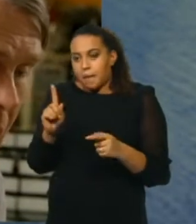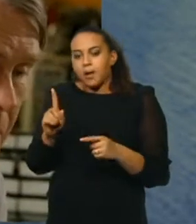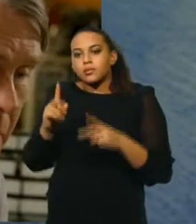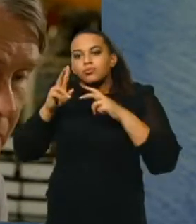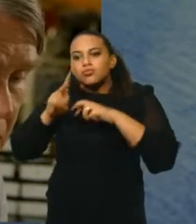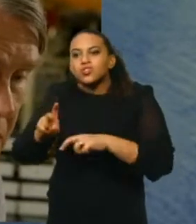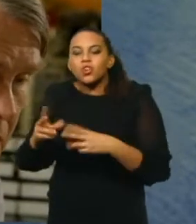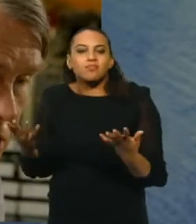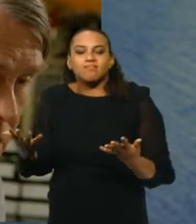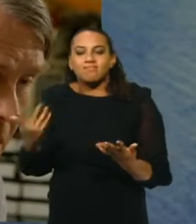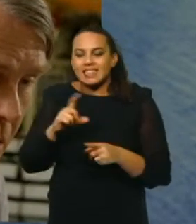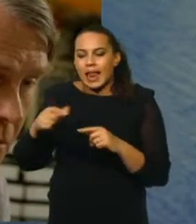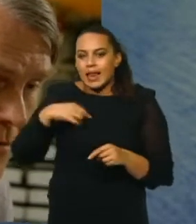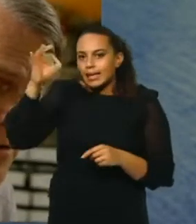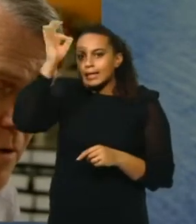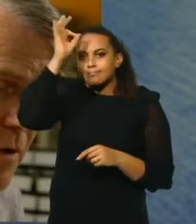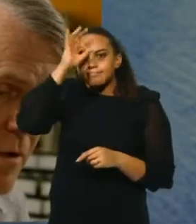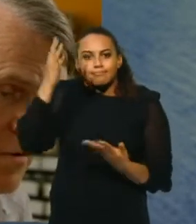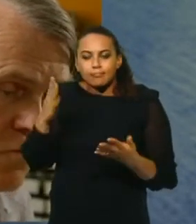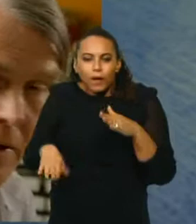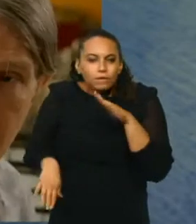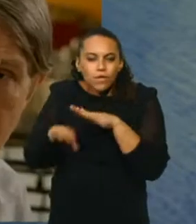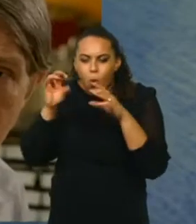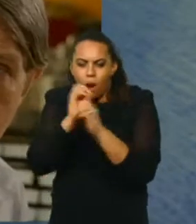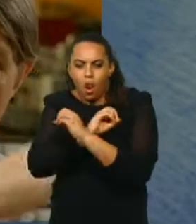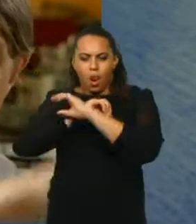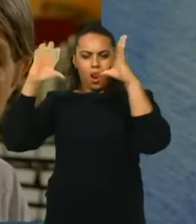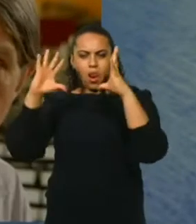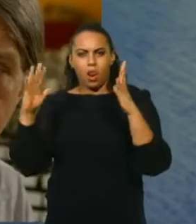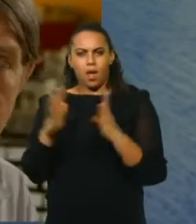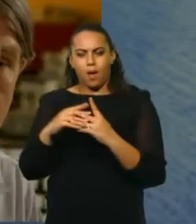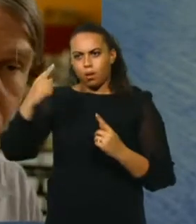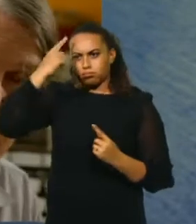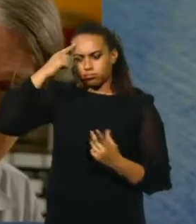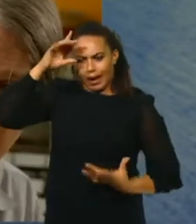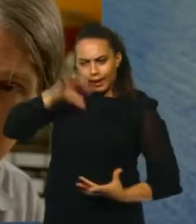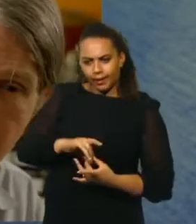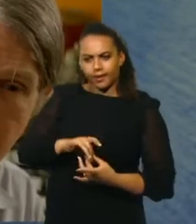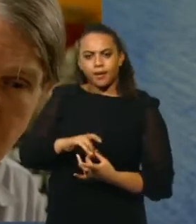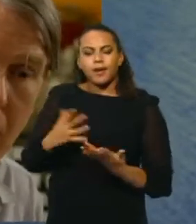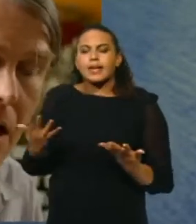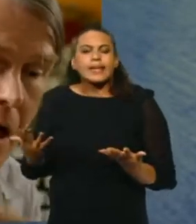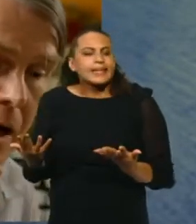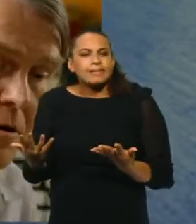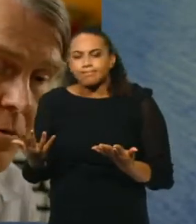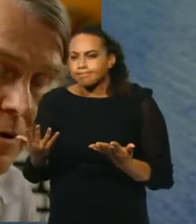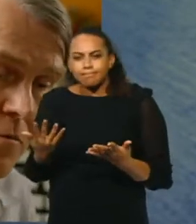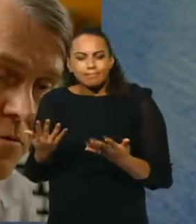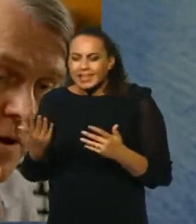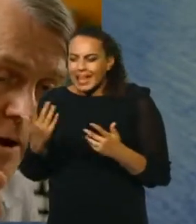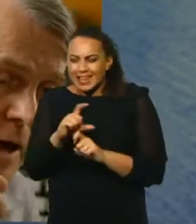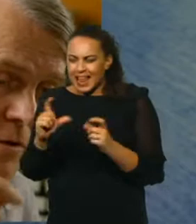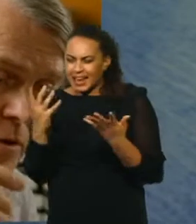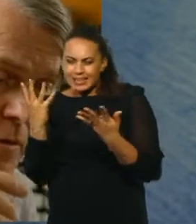enough about the nature of the real interaction between a real finger and a real surface. And so we